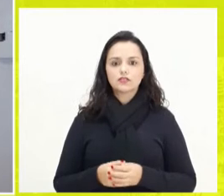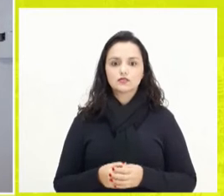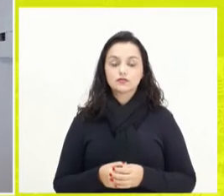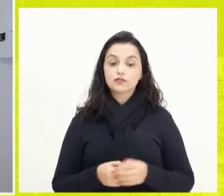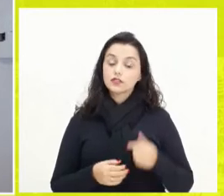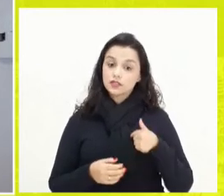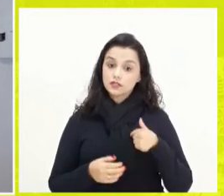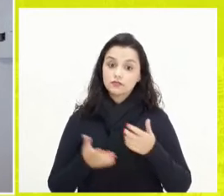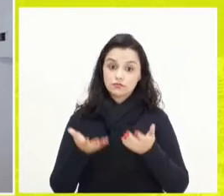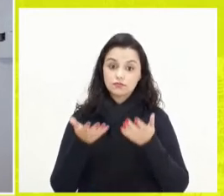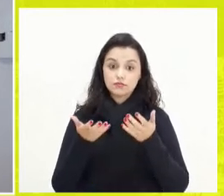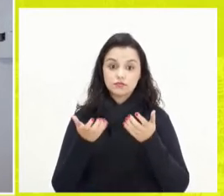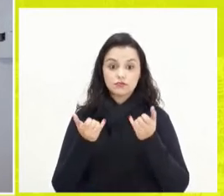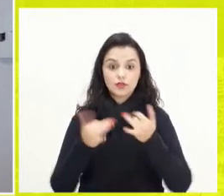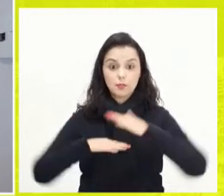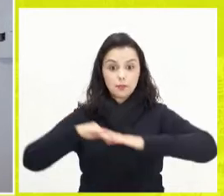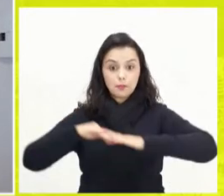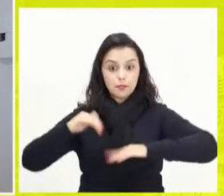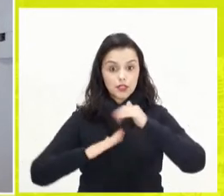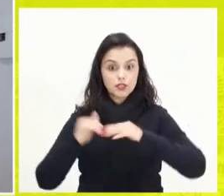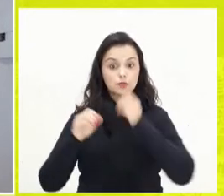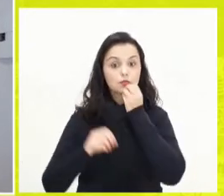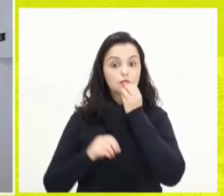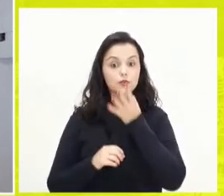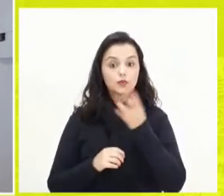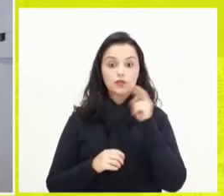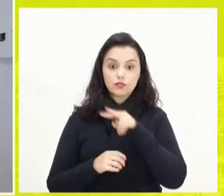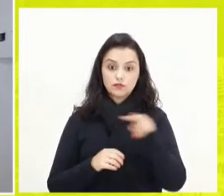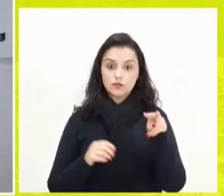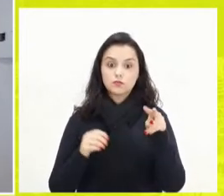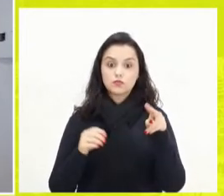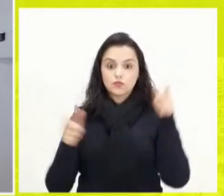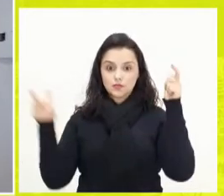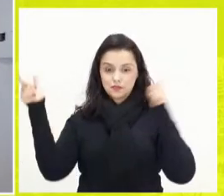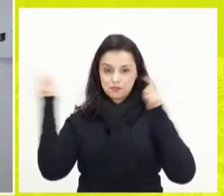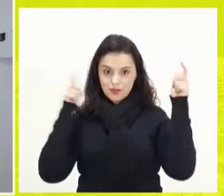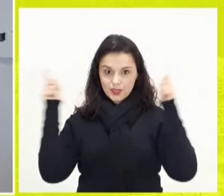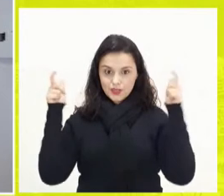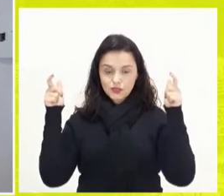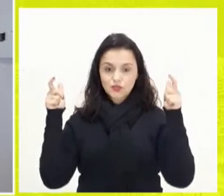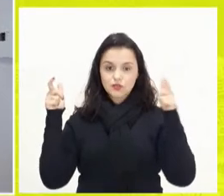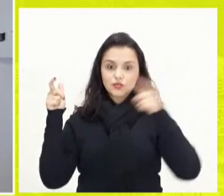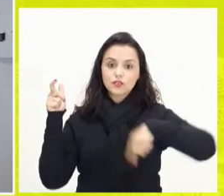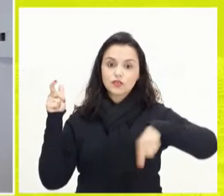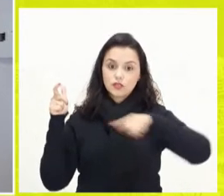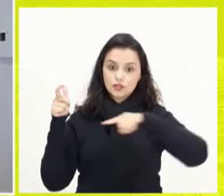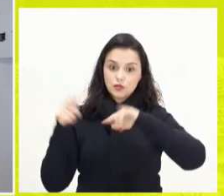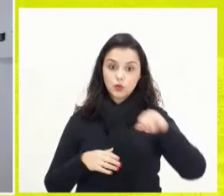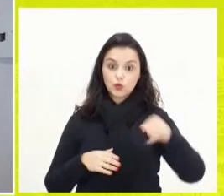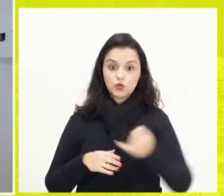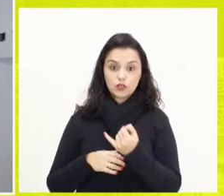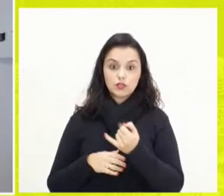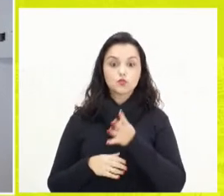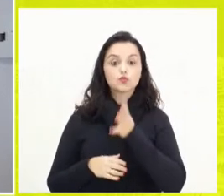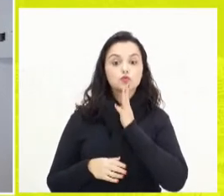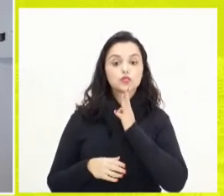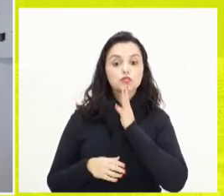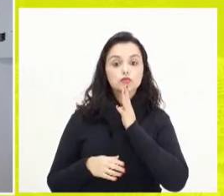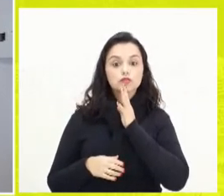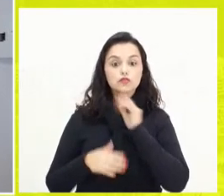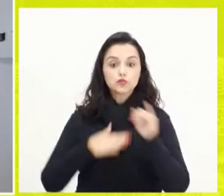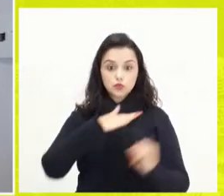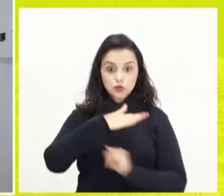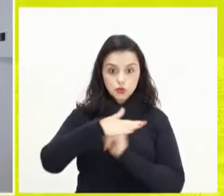tiago a good practice that we saw happening in in mexico i've had uh the